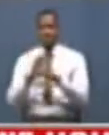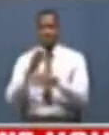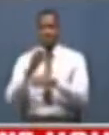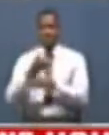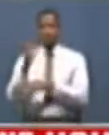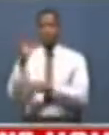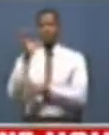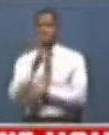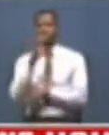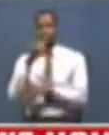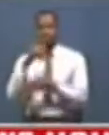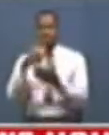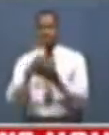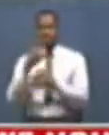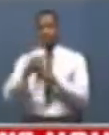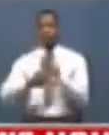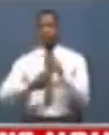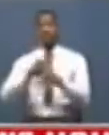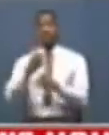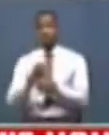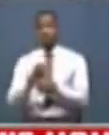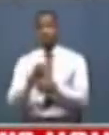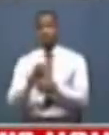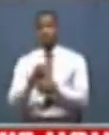Christmas and the New Year festivities.